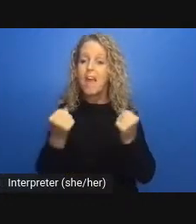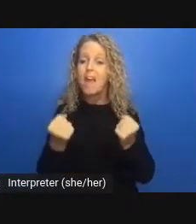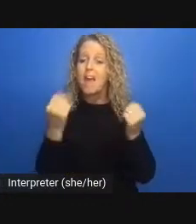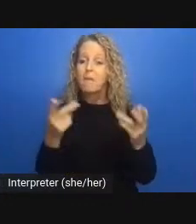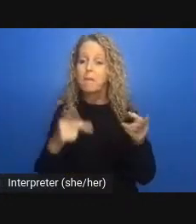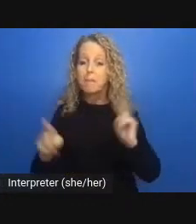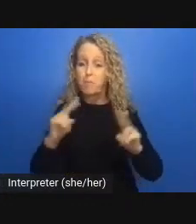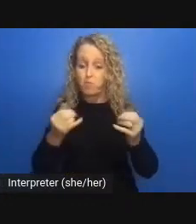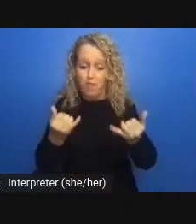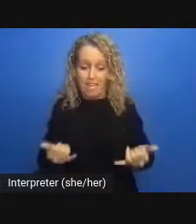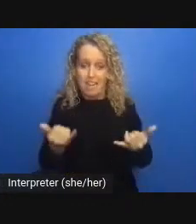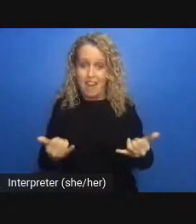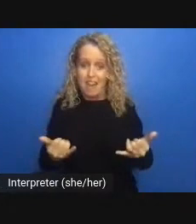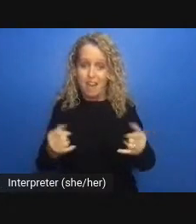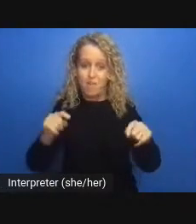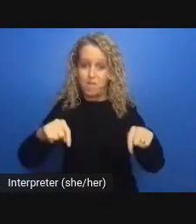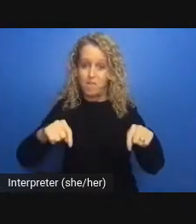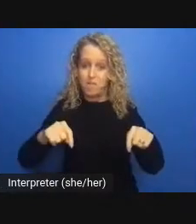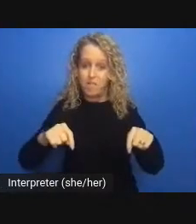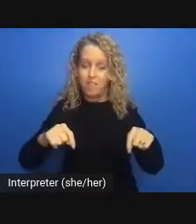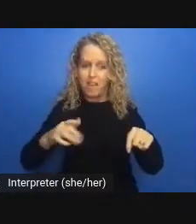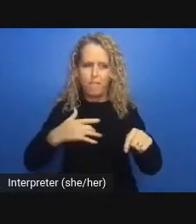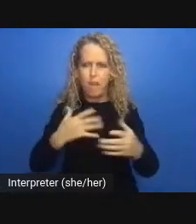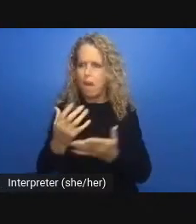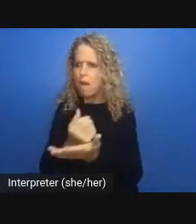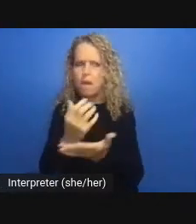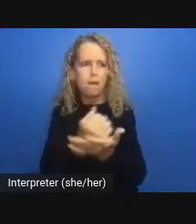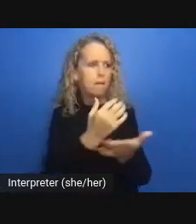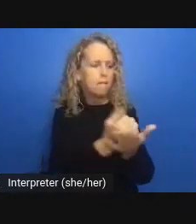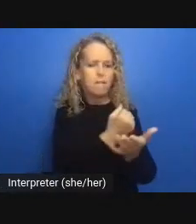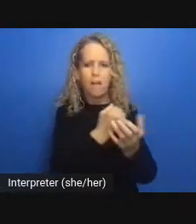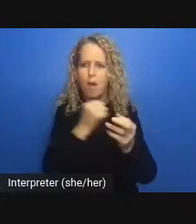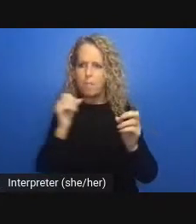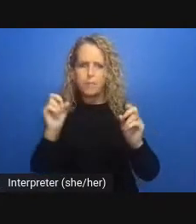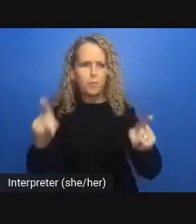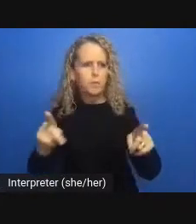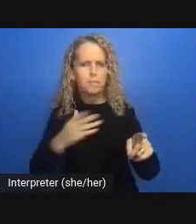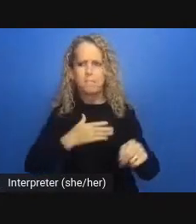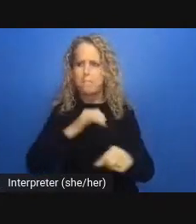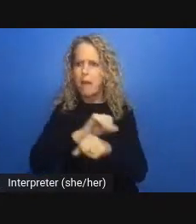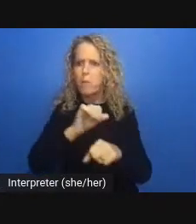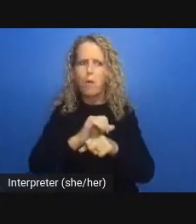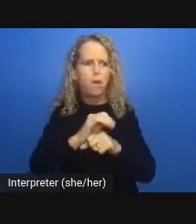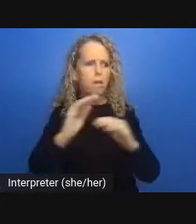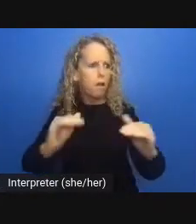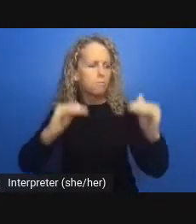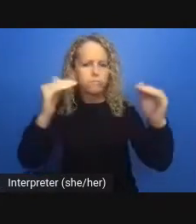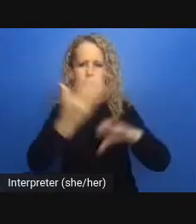moment opportunities in which work accelerates, in which we